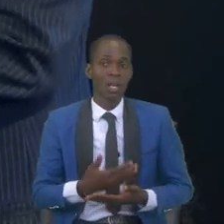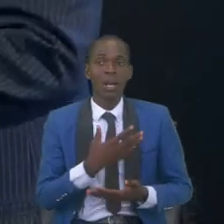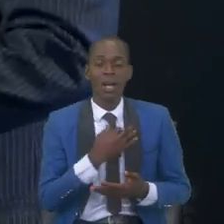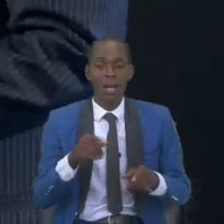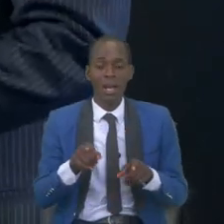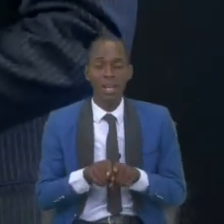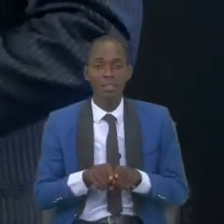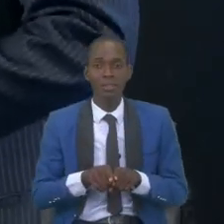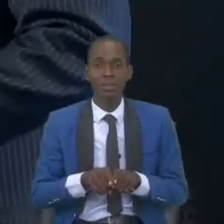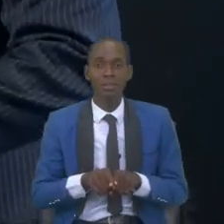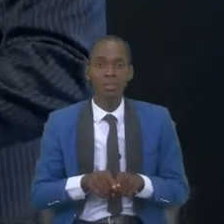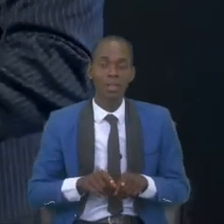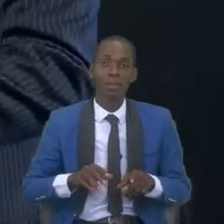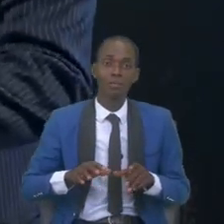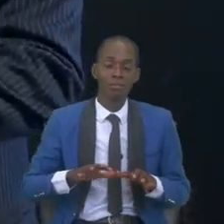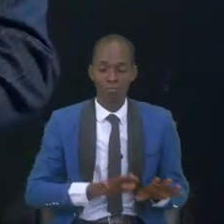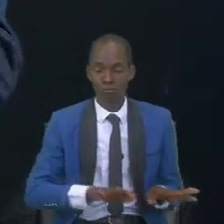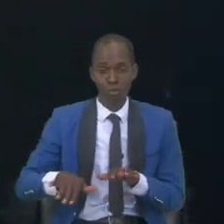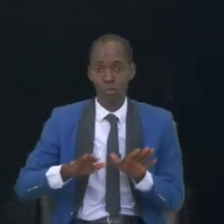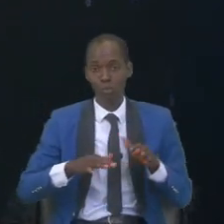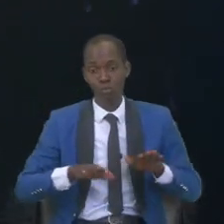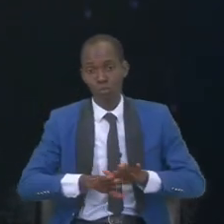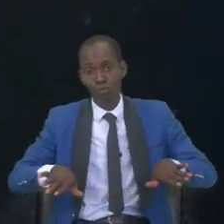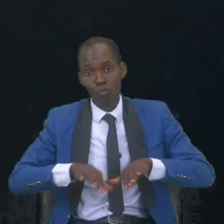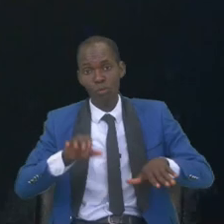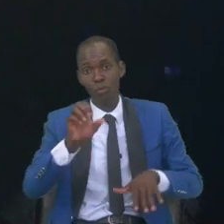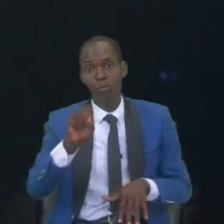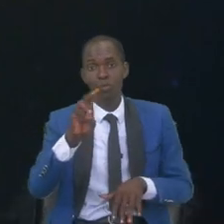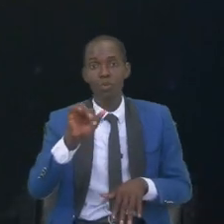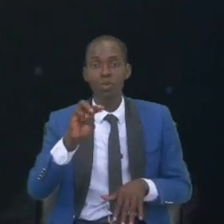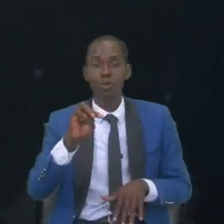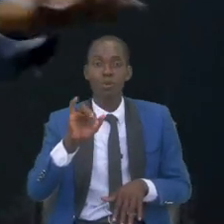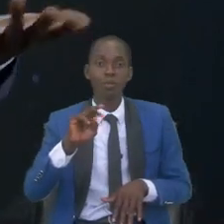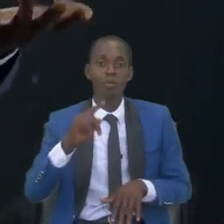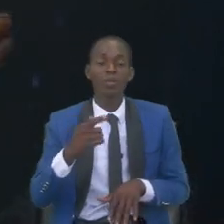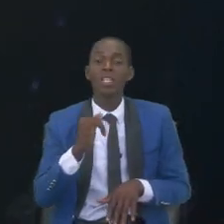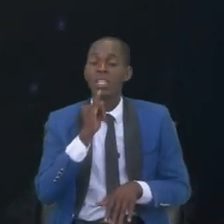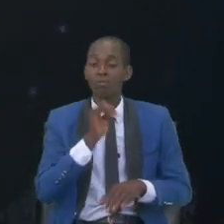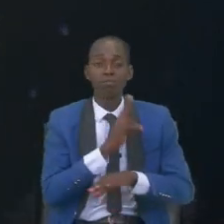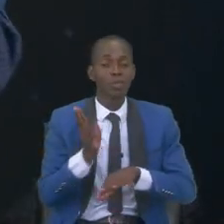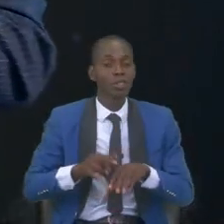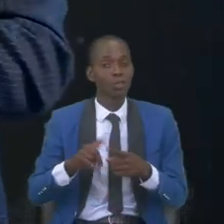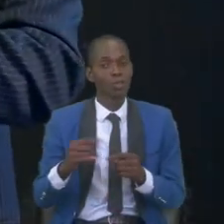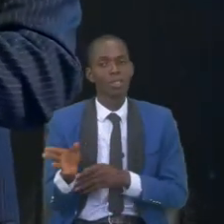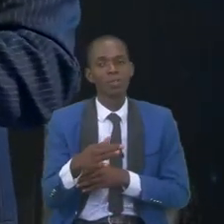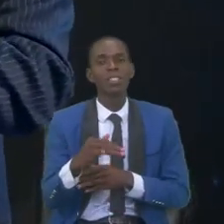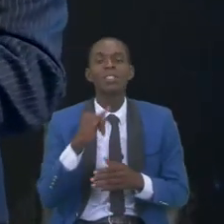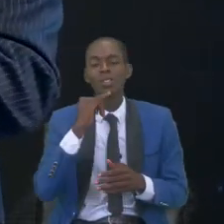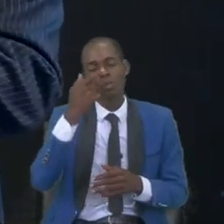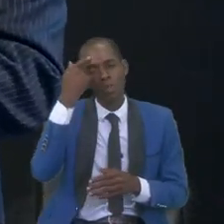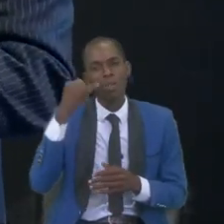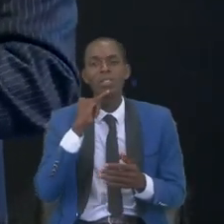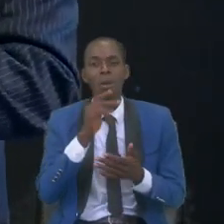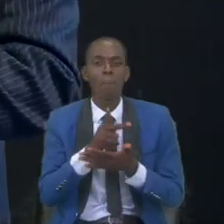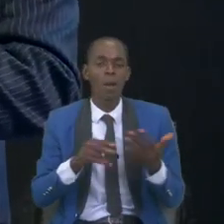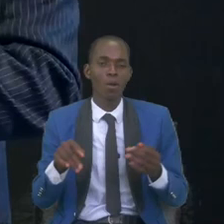swimming is natural to the fish. Because it's part of them. They have the nature